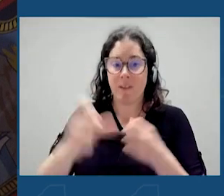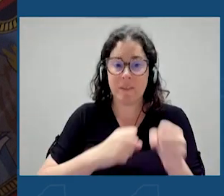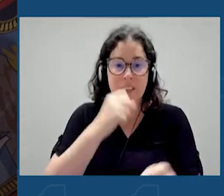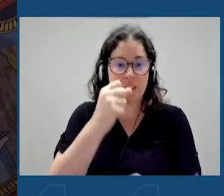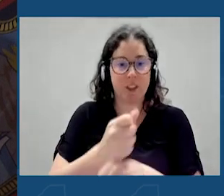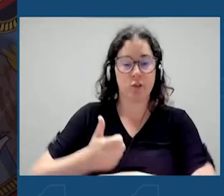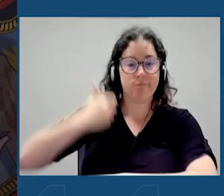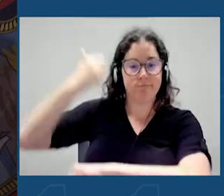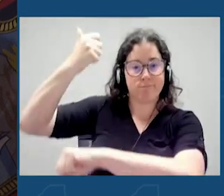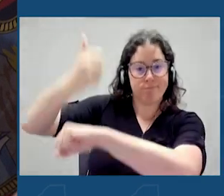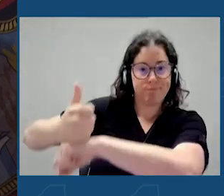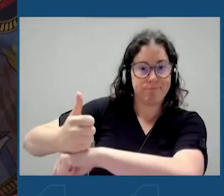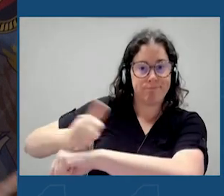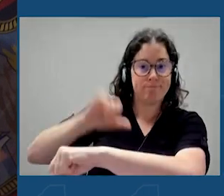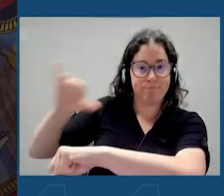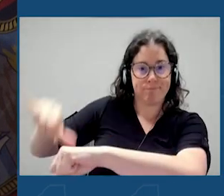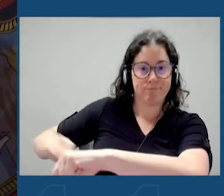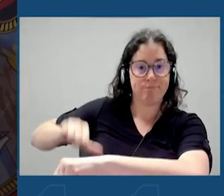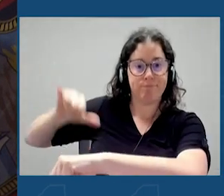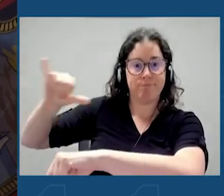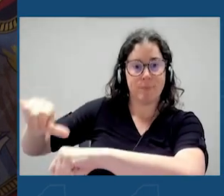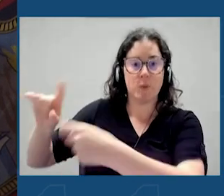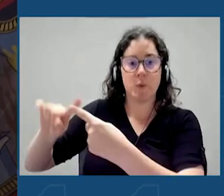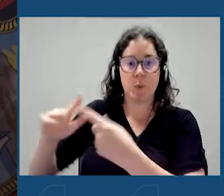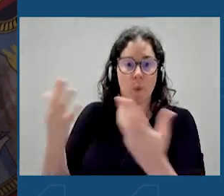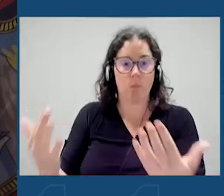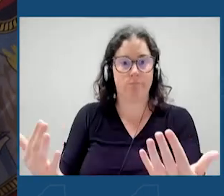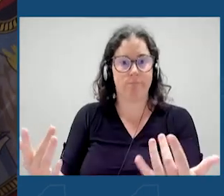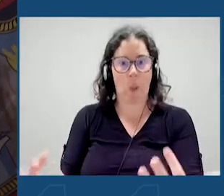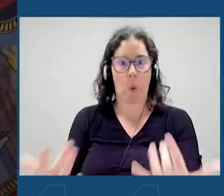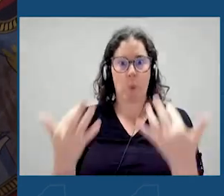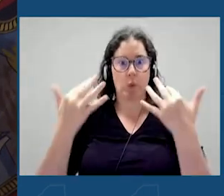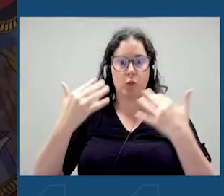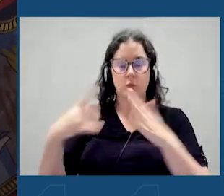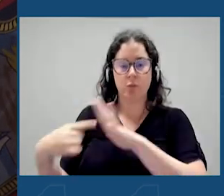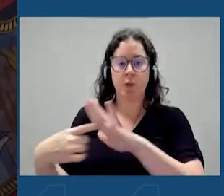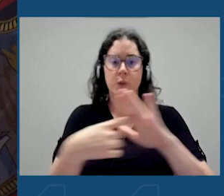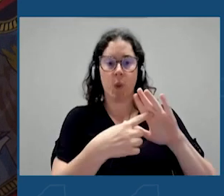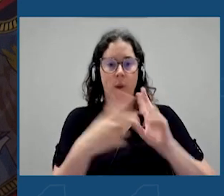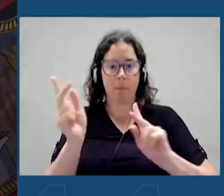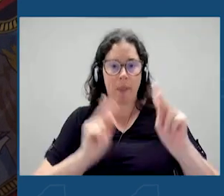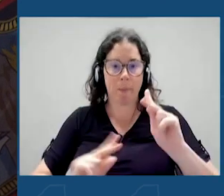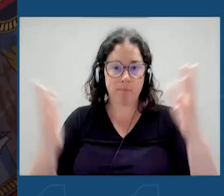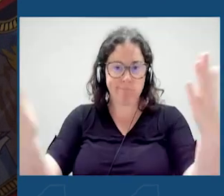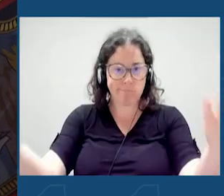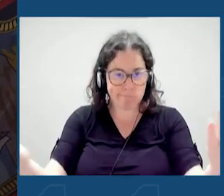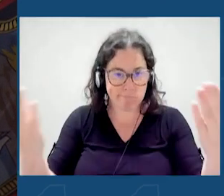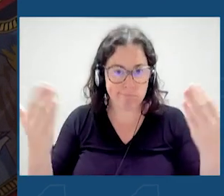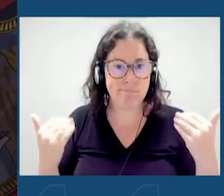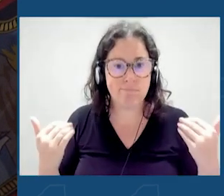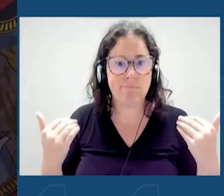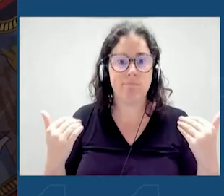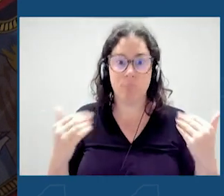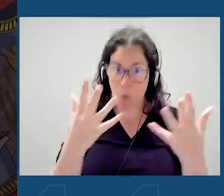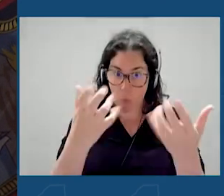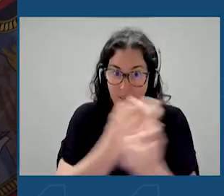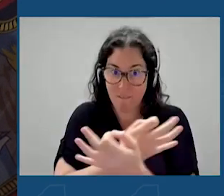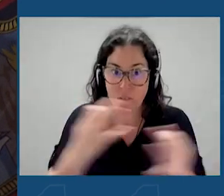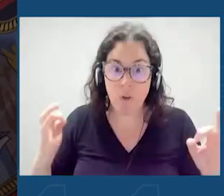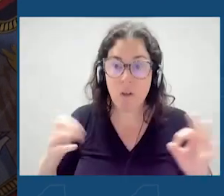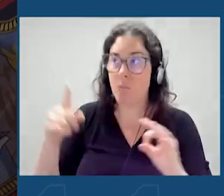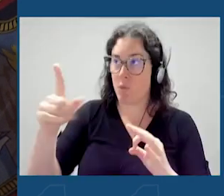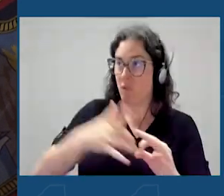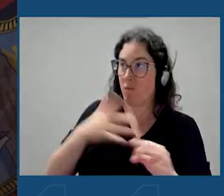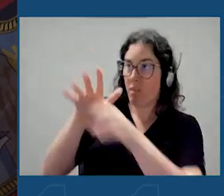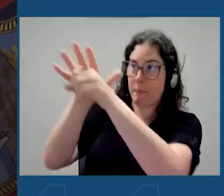there, facing out to the oceans, telling people, you're seeking freedom from oppression, this is where